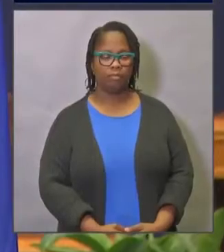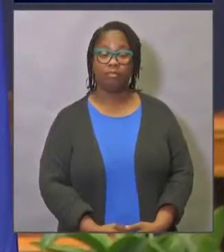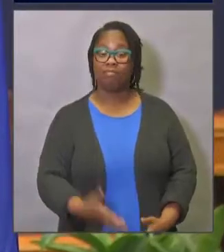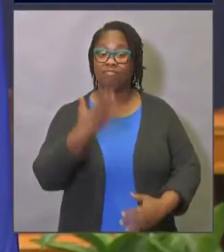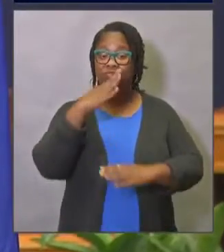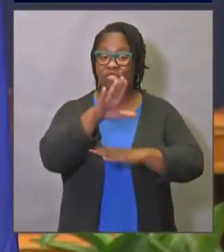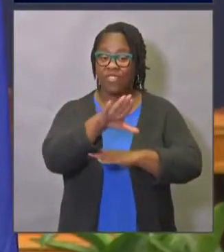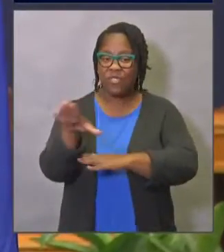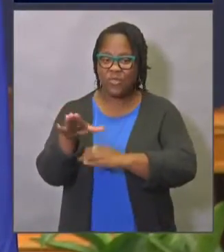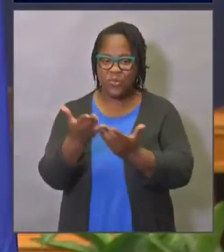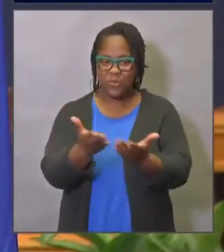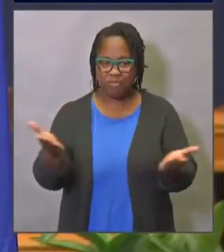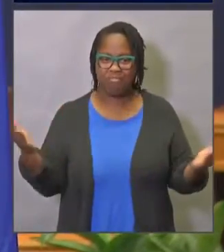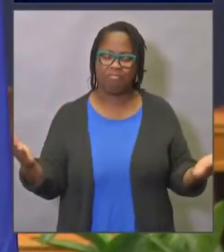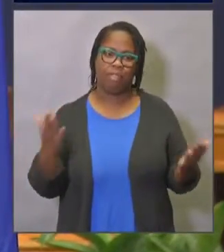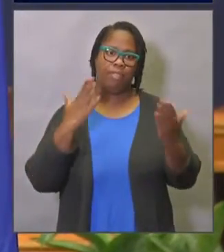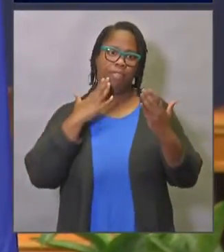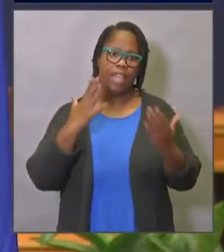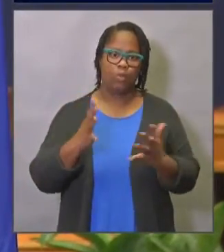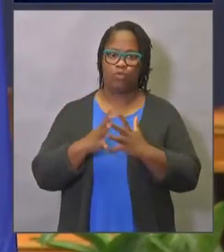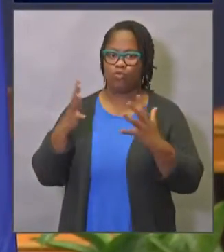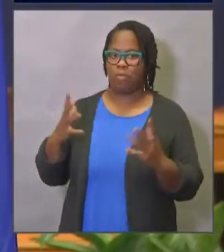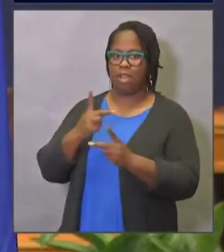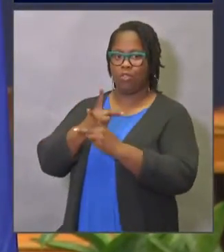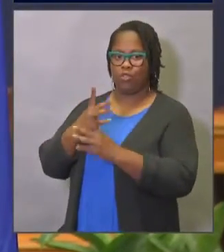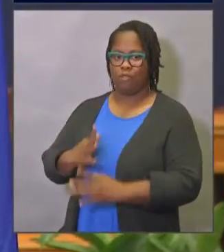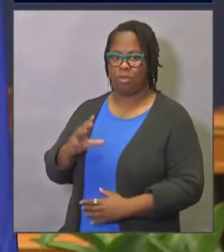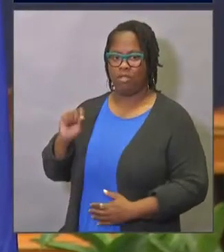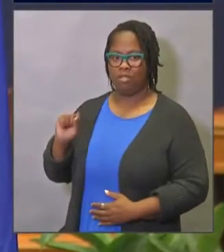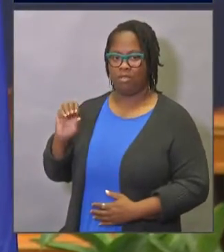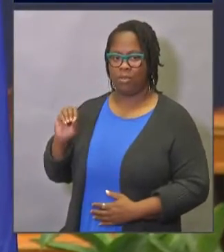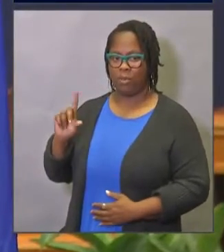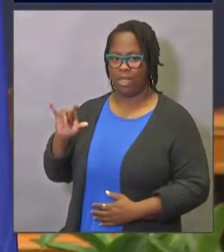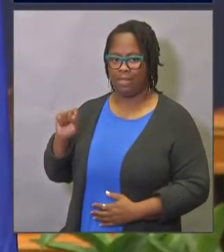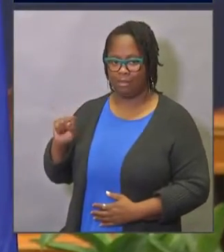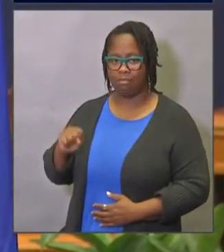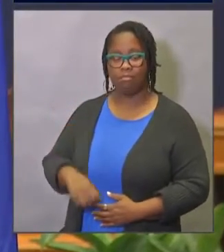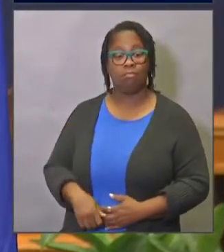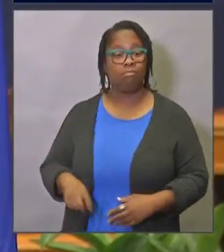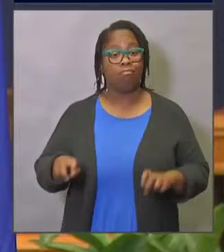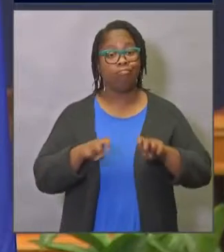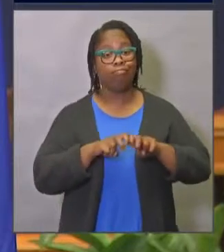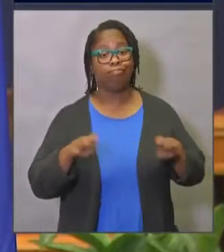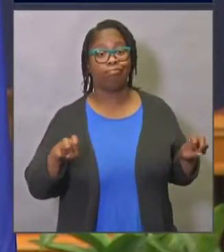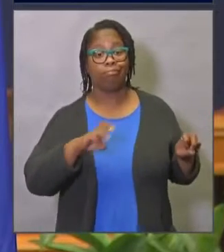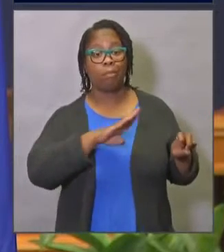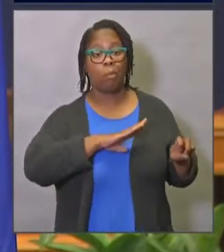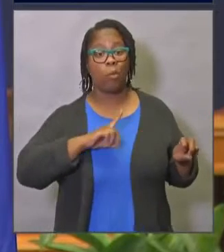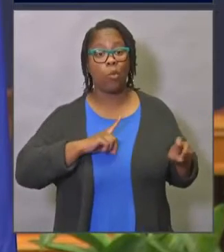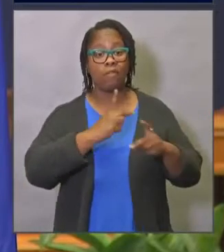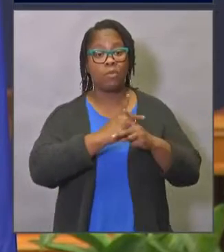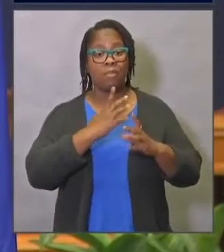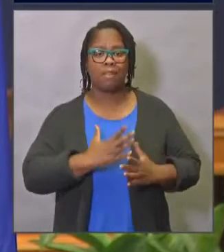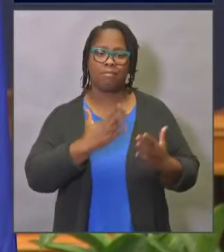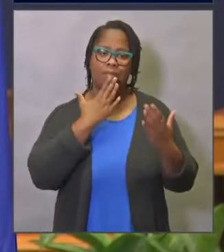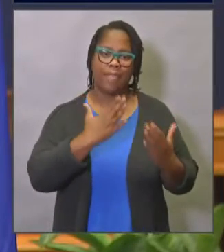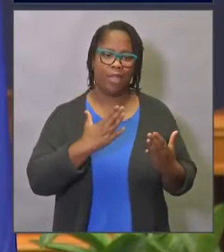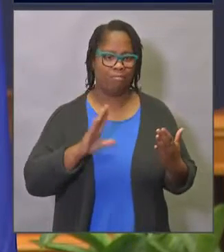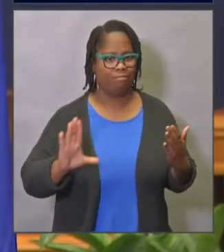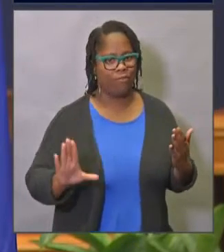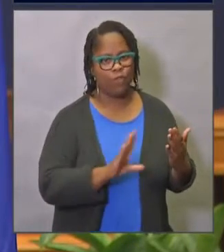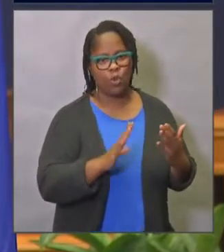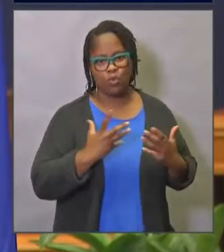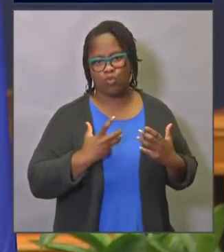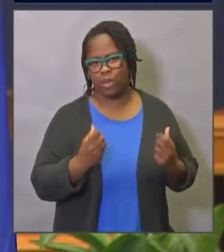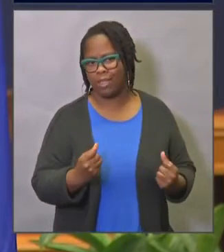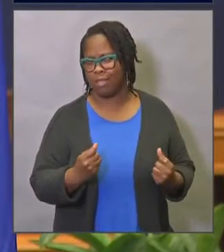Good afternoon, everyone, and thank you so much, Supervisor Solis, and to the entire Board of Supervisors for your strength